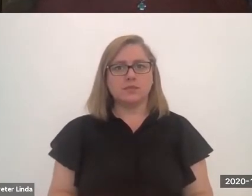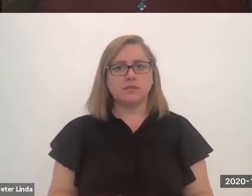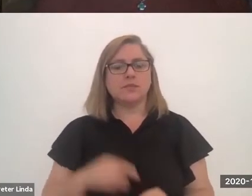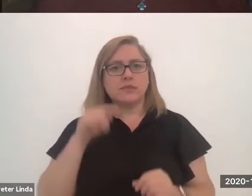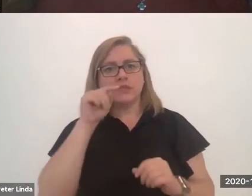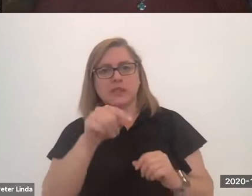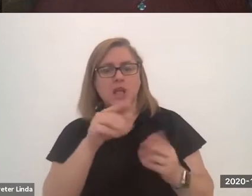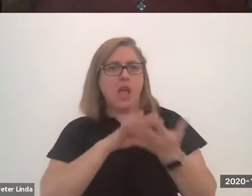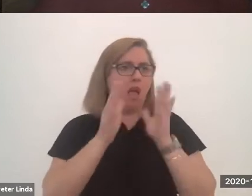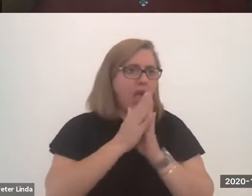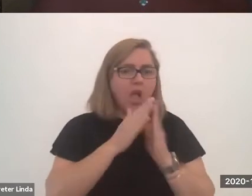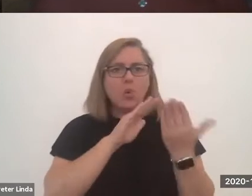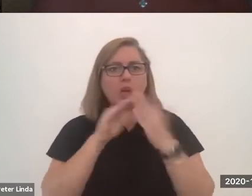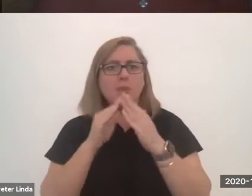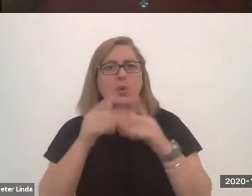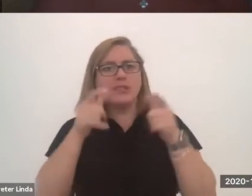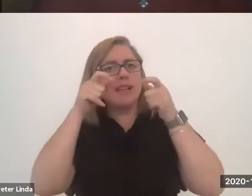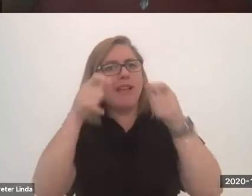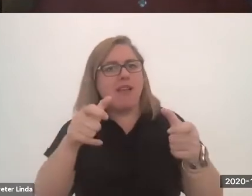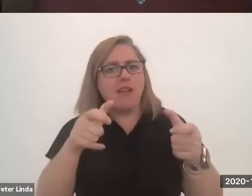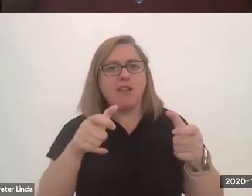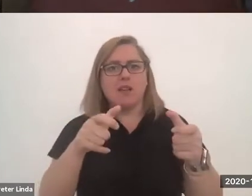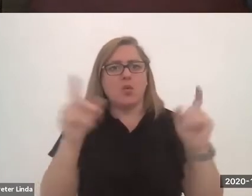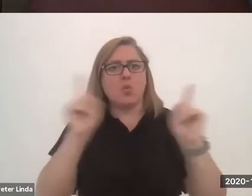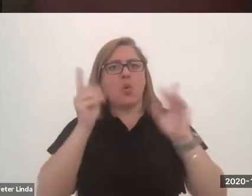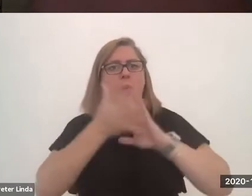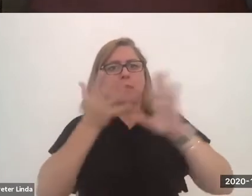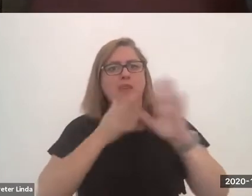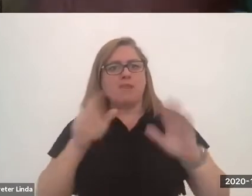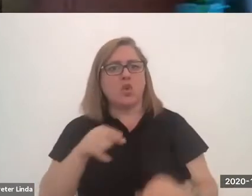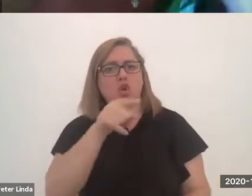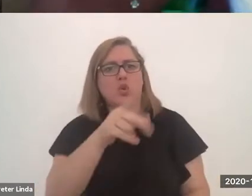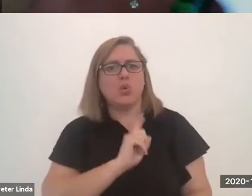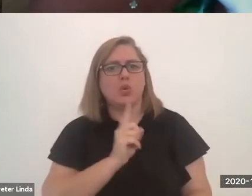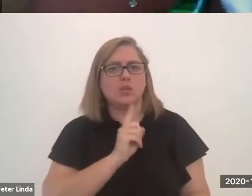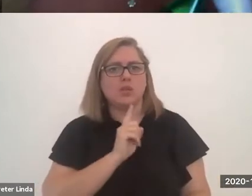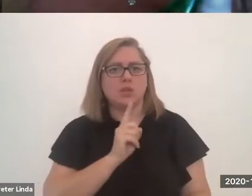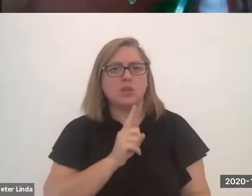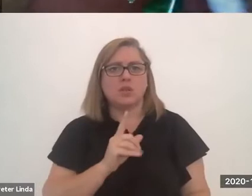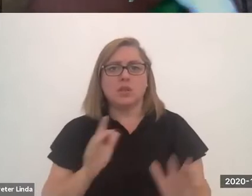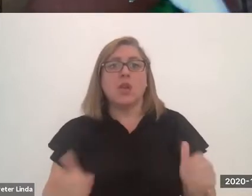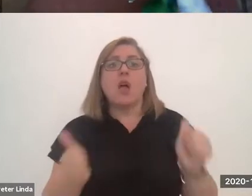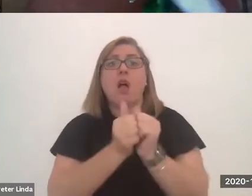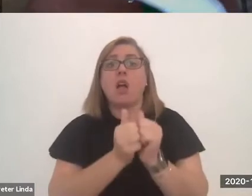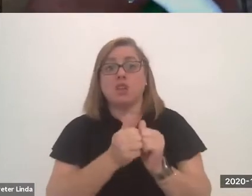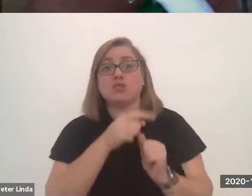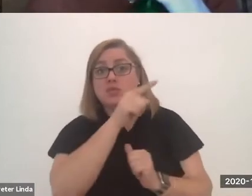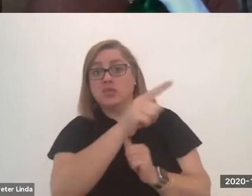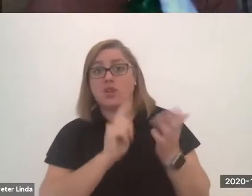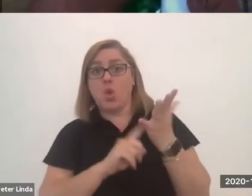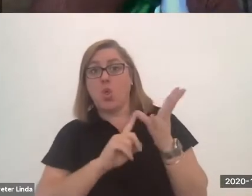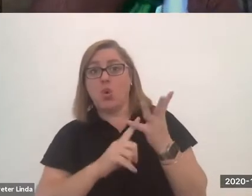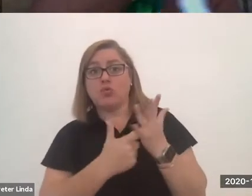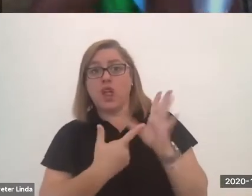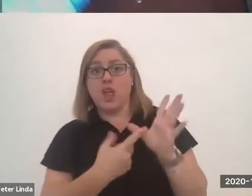community, in terms of community care, what does that mean for you? I agree with everything Laura said about